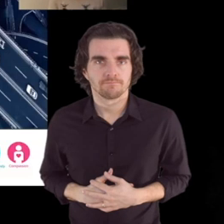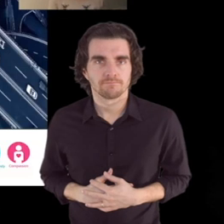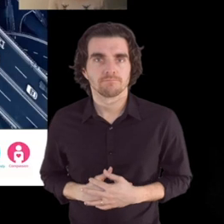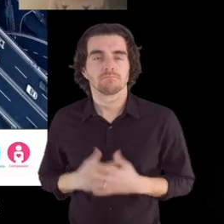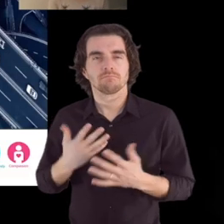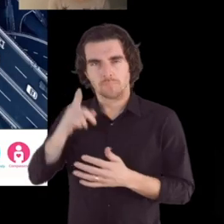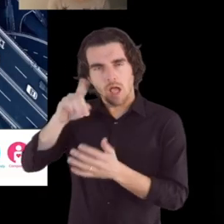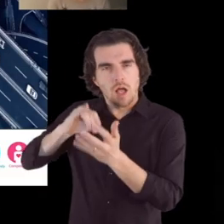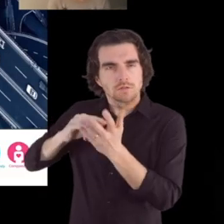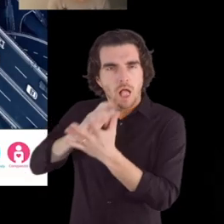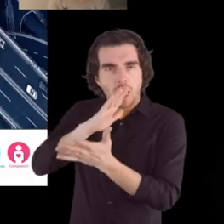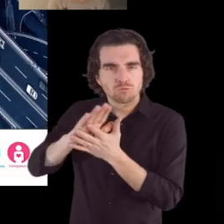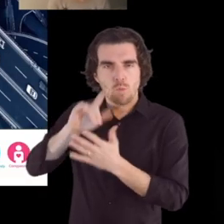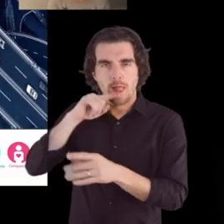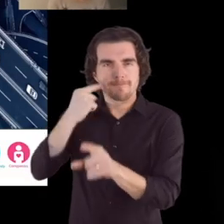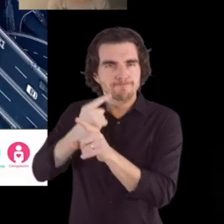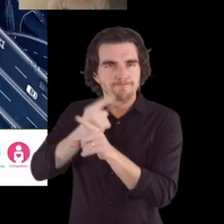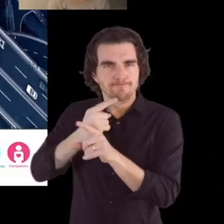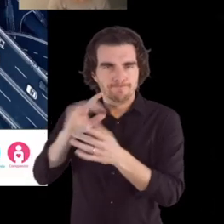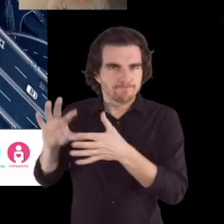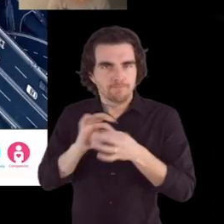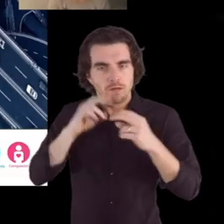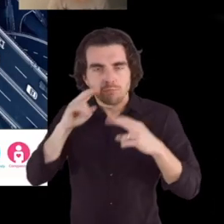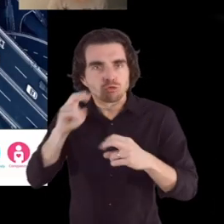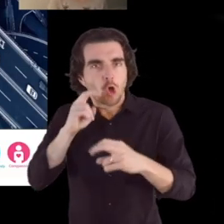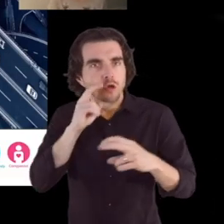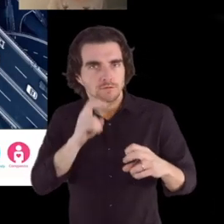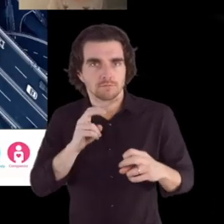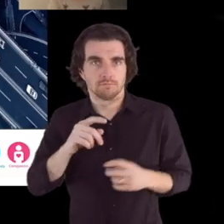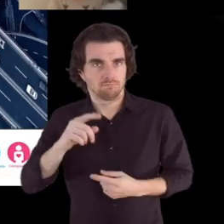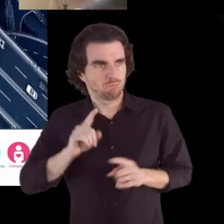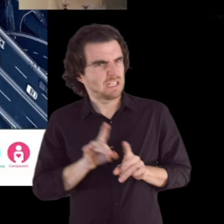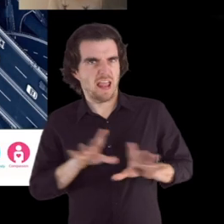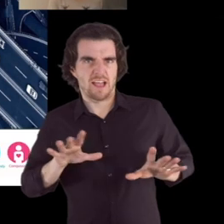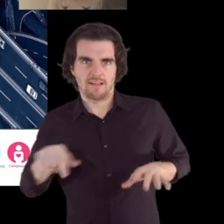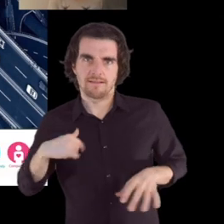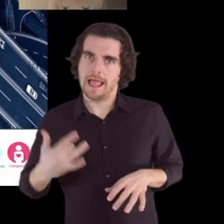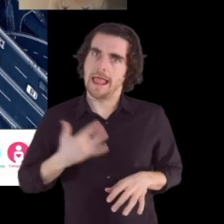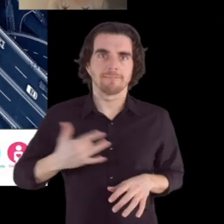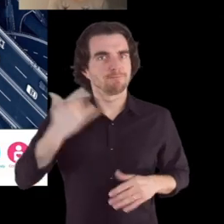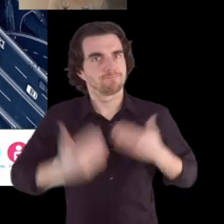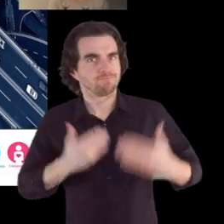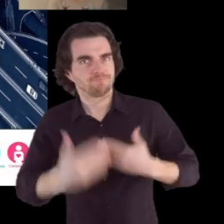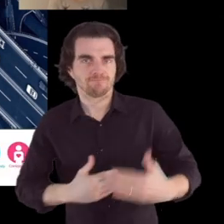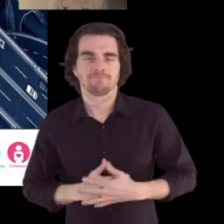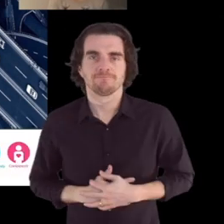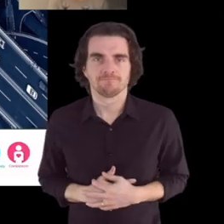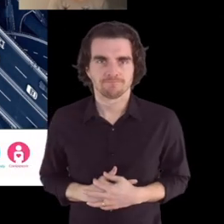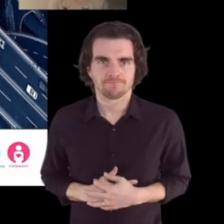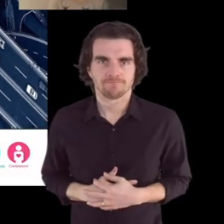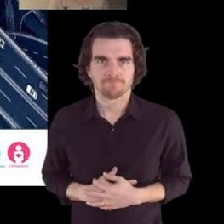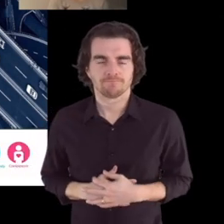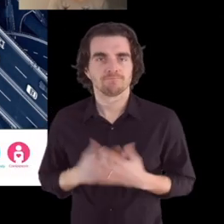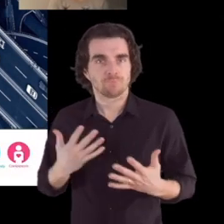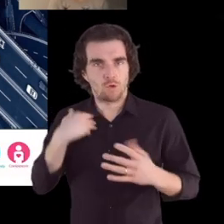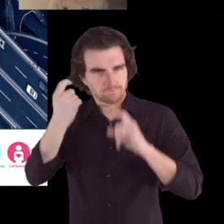So Sarah, you're going to talk a bit about some of the research that's been done and what it's like to live through the pandemic. That's lovely. Thank you, Ciara. Yes, so just